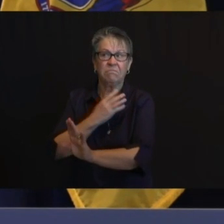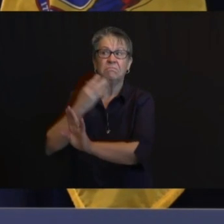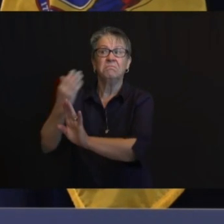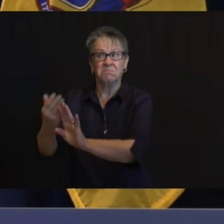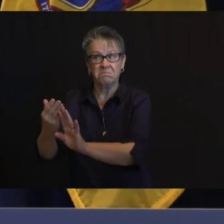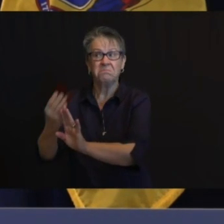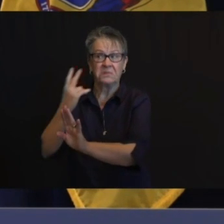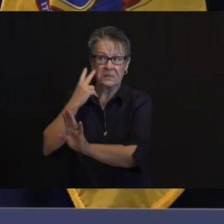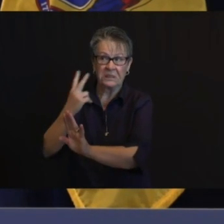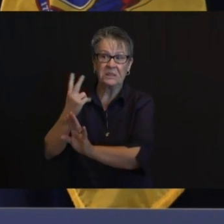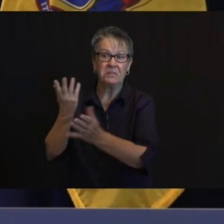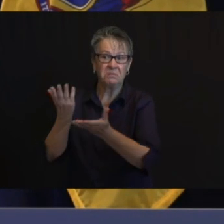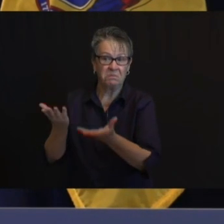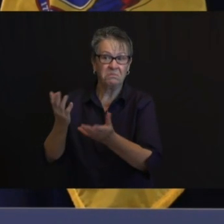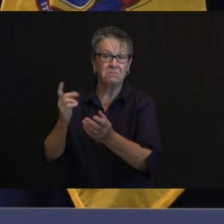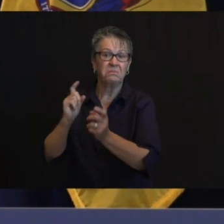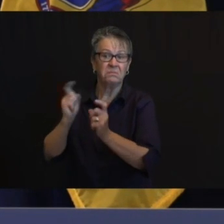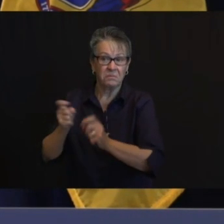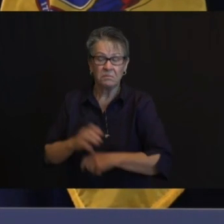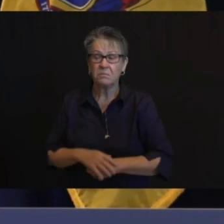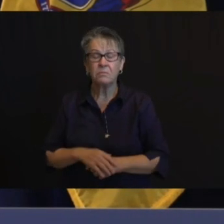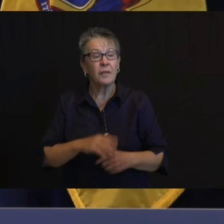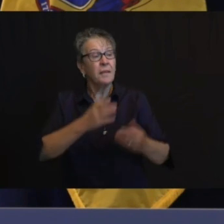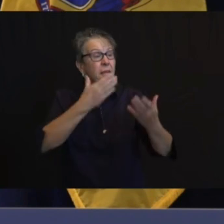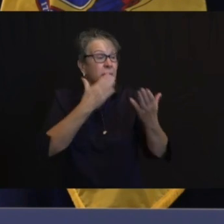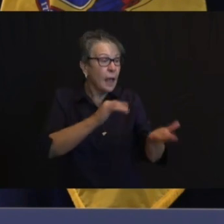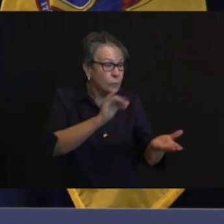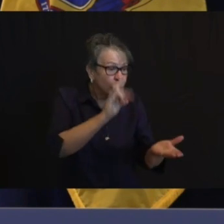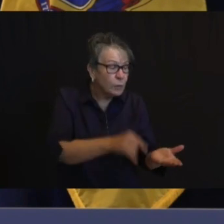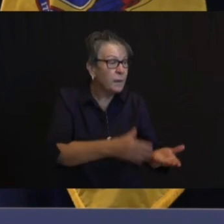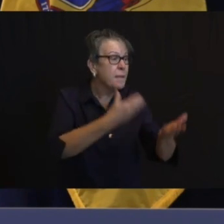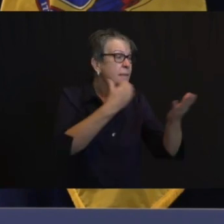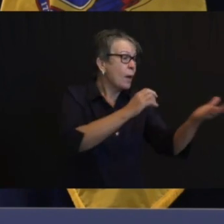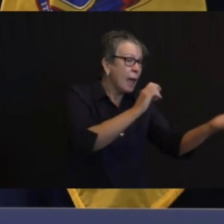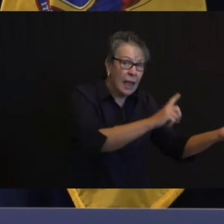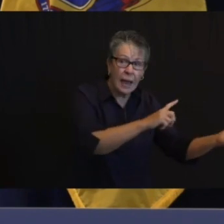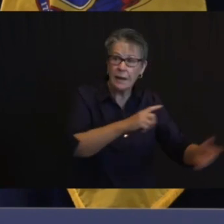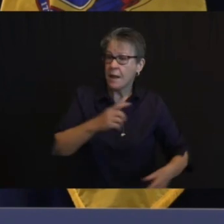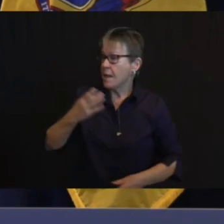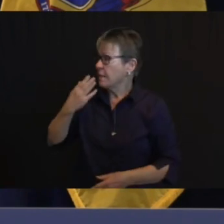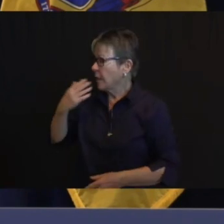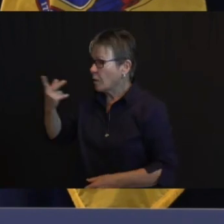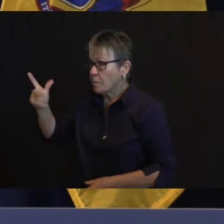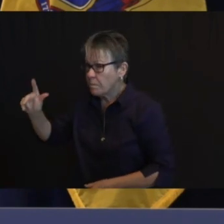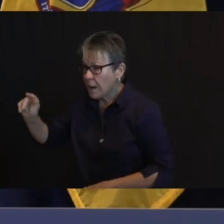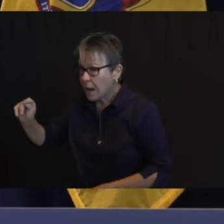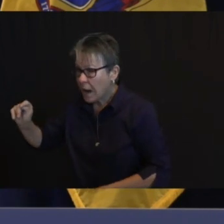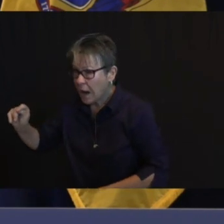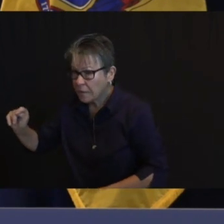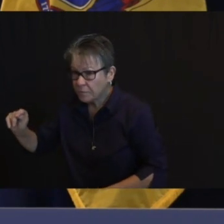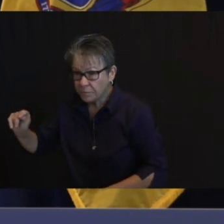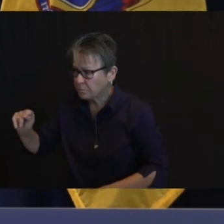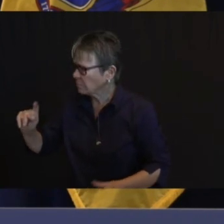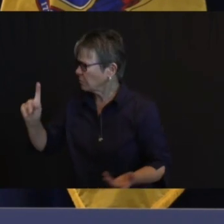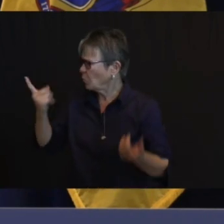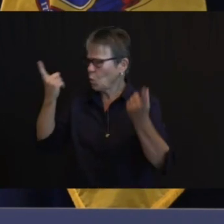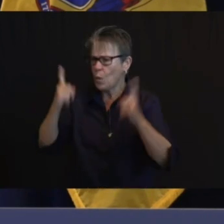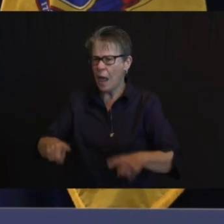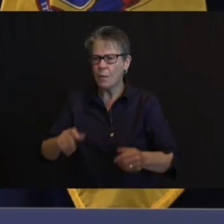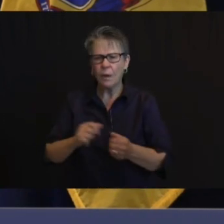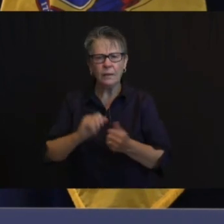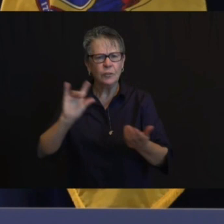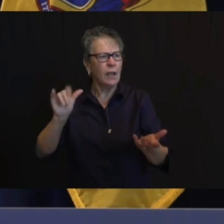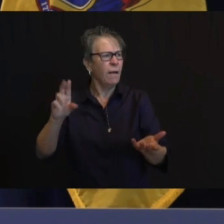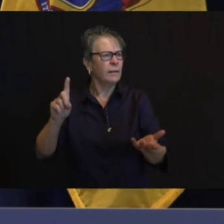Thank you, Ed. Thank you both for everything. Pat, likewise. Paramel, we never found Jared. That concerns me. Dan, thank you. I want to give my